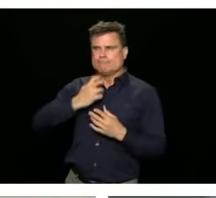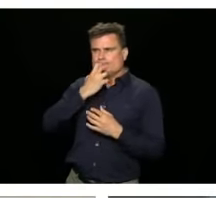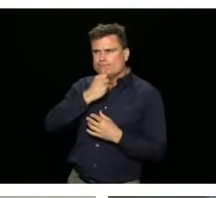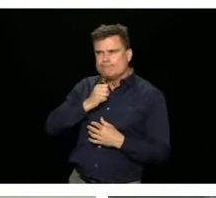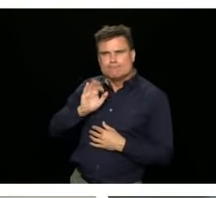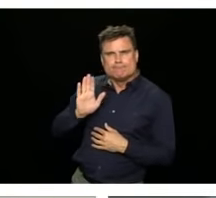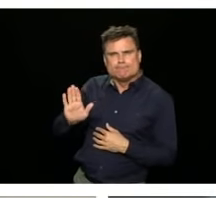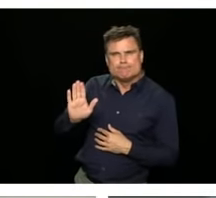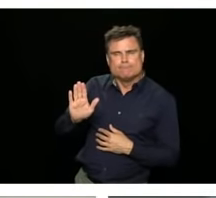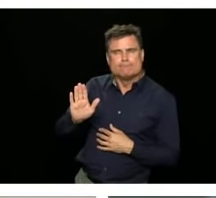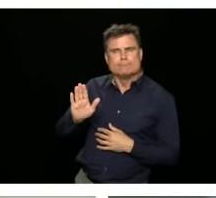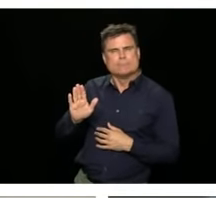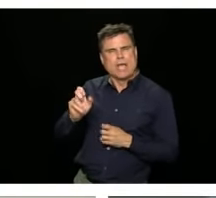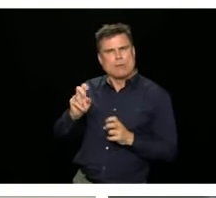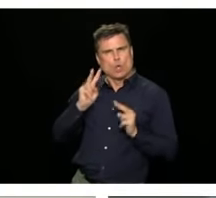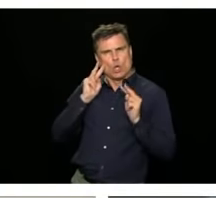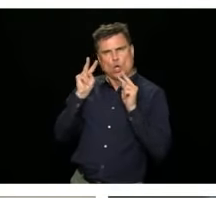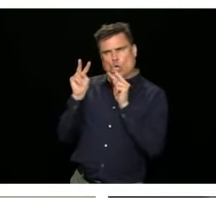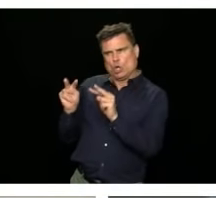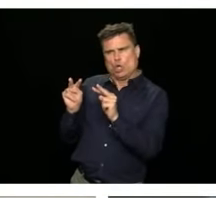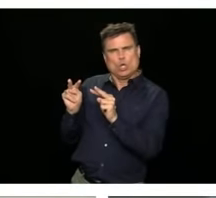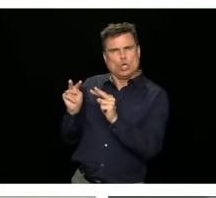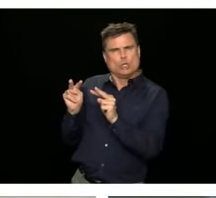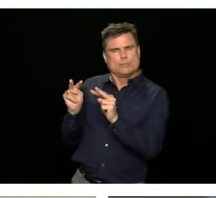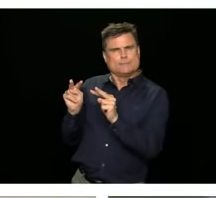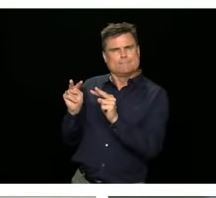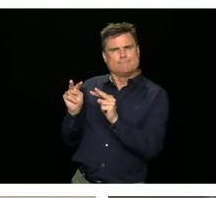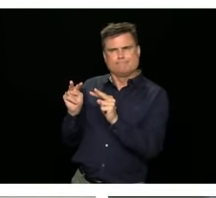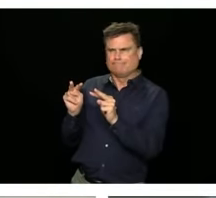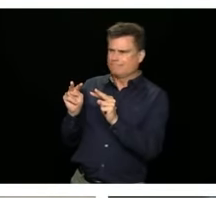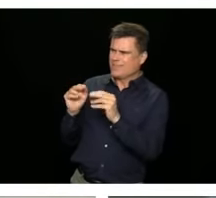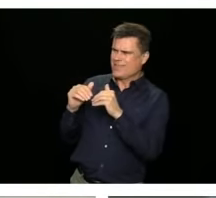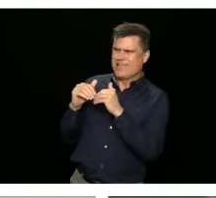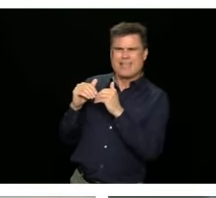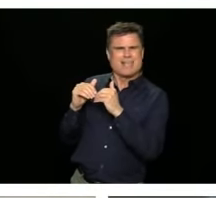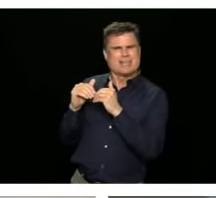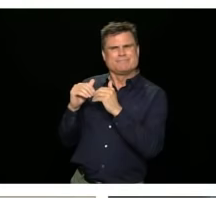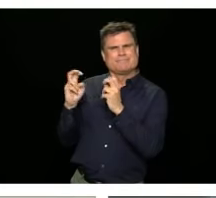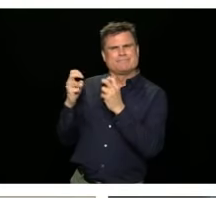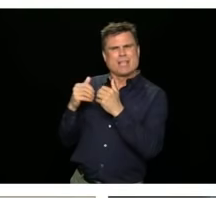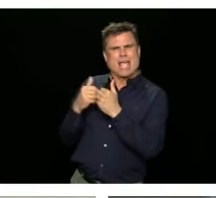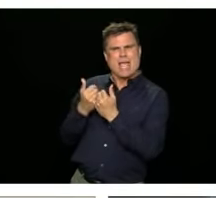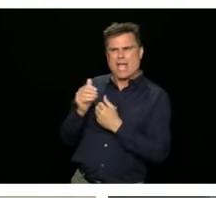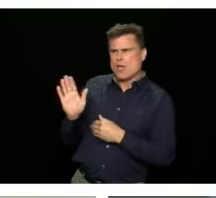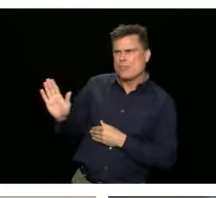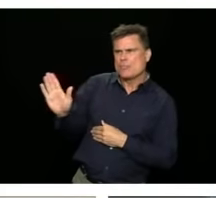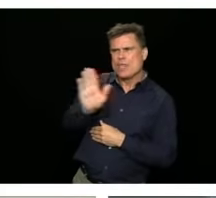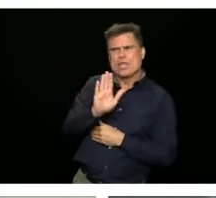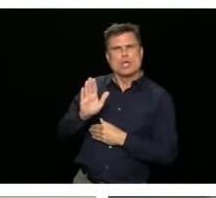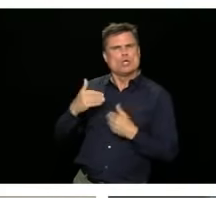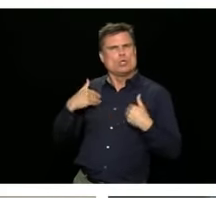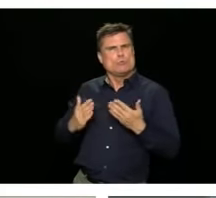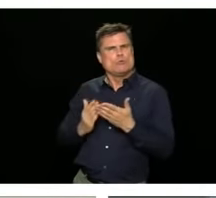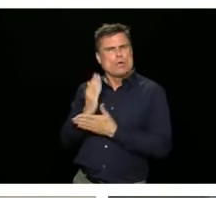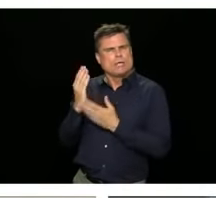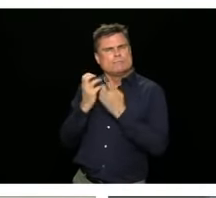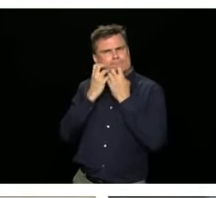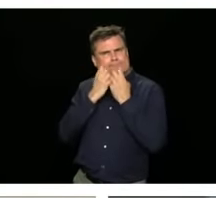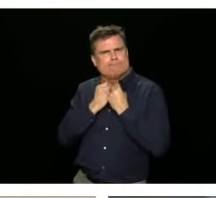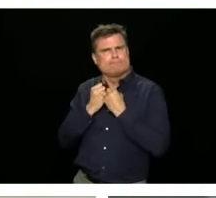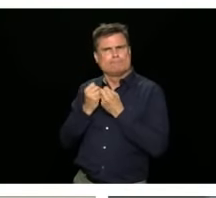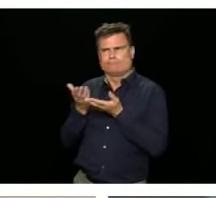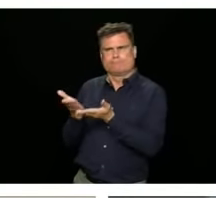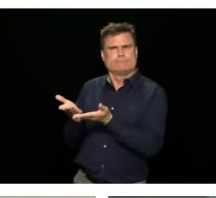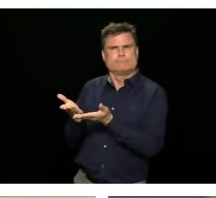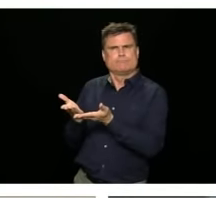move forward in terms of expanding the scope of the legislation to include Indigenous identity, which is a move that I